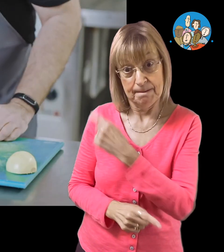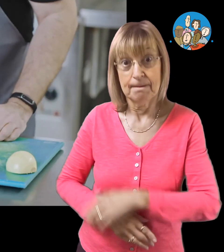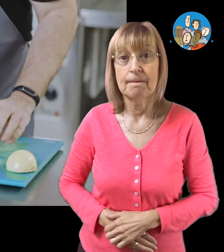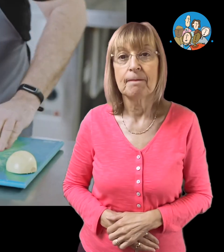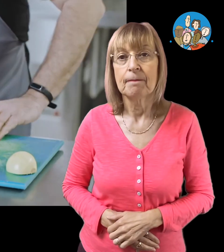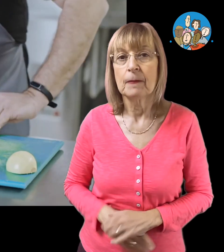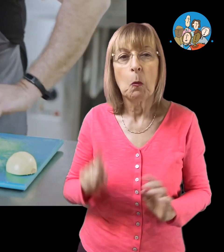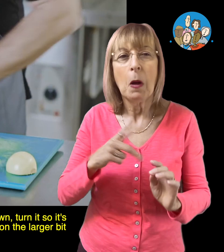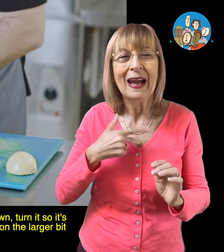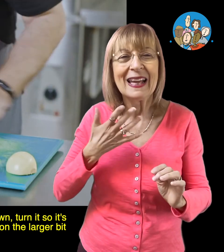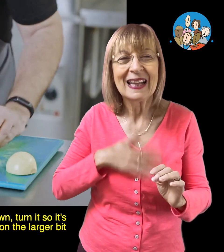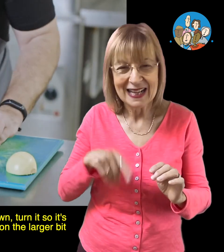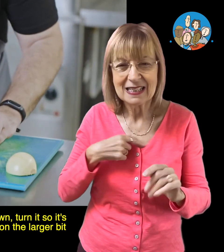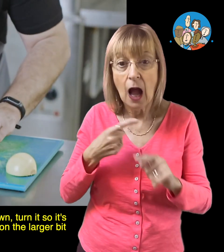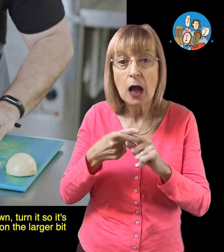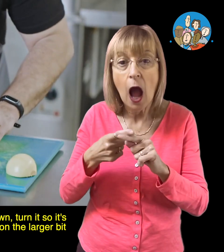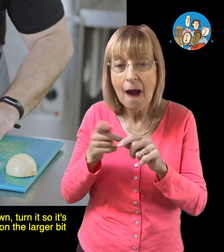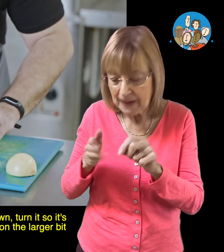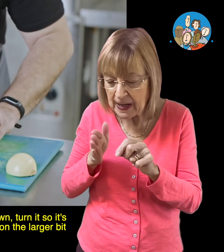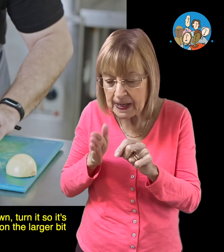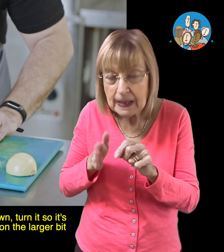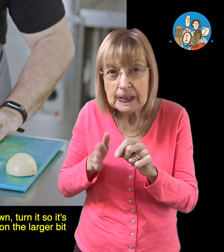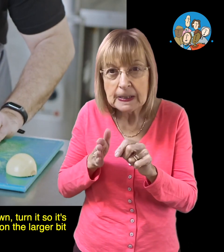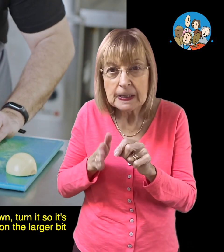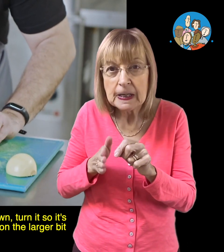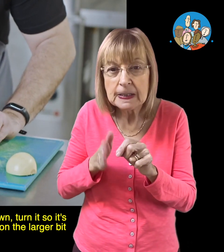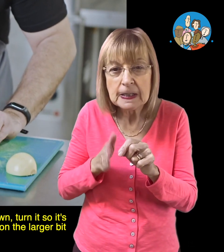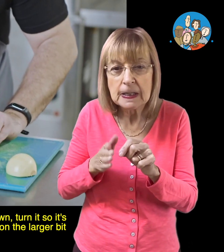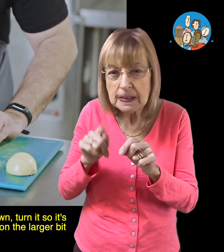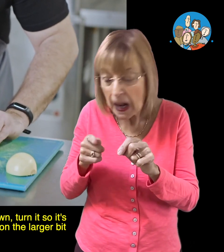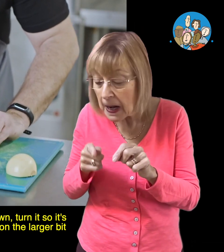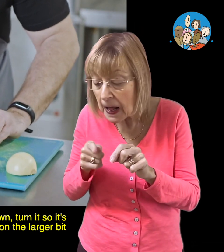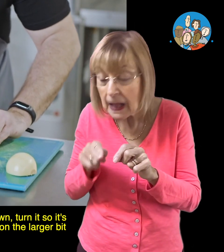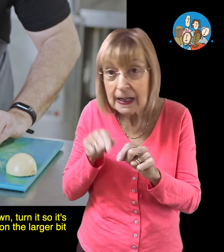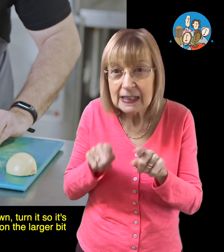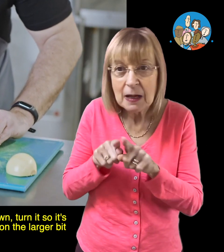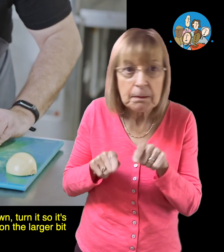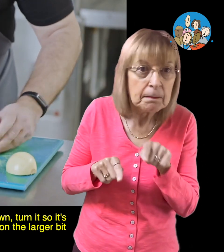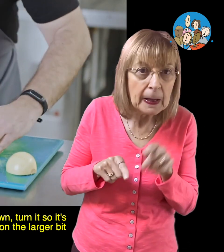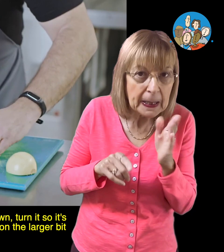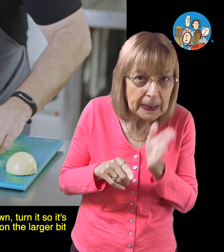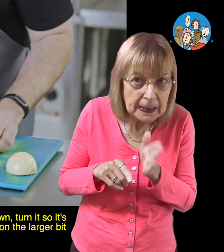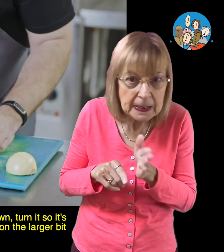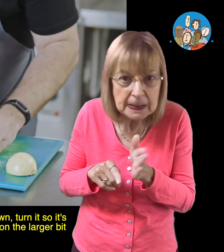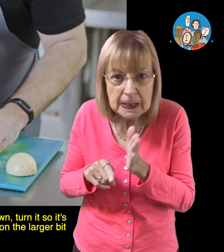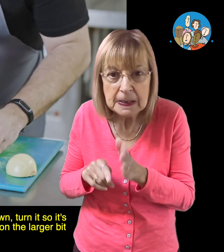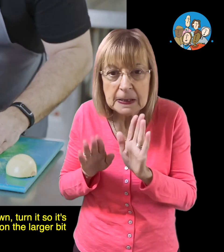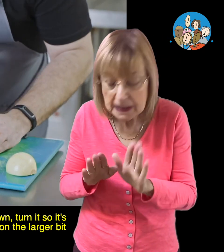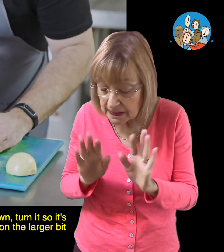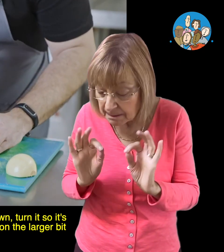side flat on the board. I take my end of my knife and I just do the lines down, turn